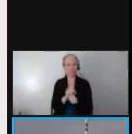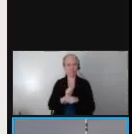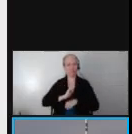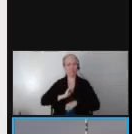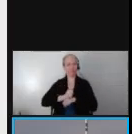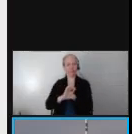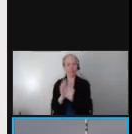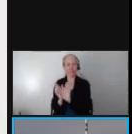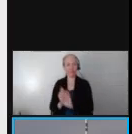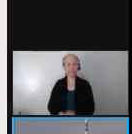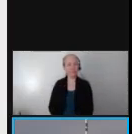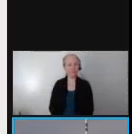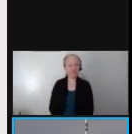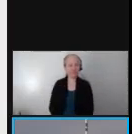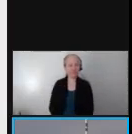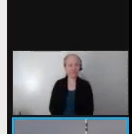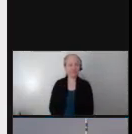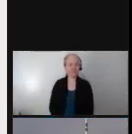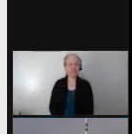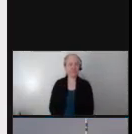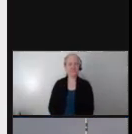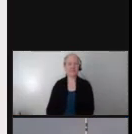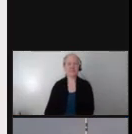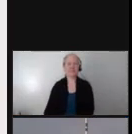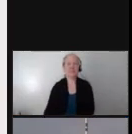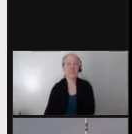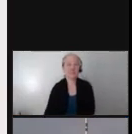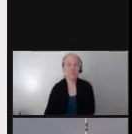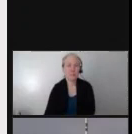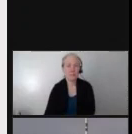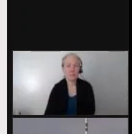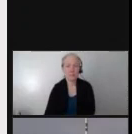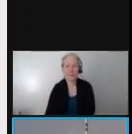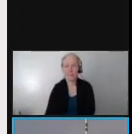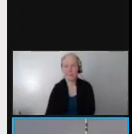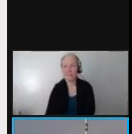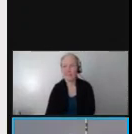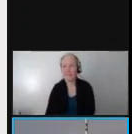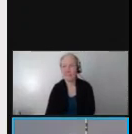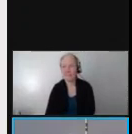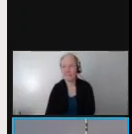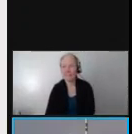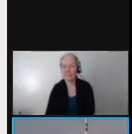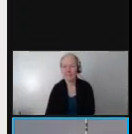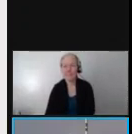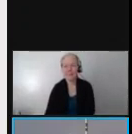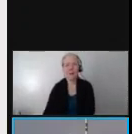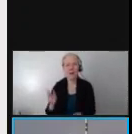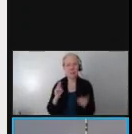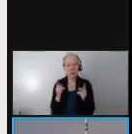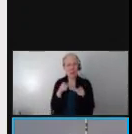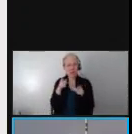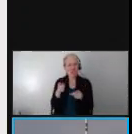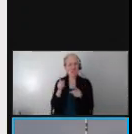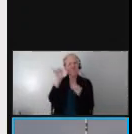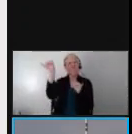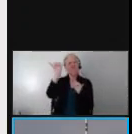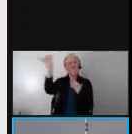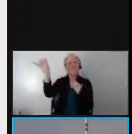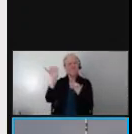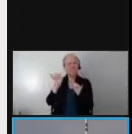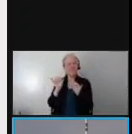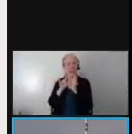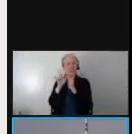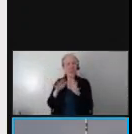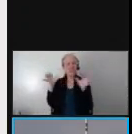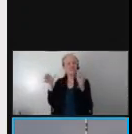So topics we discuss around the dinner table, and when I mean around the dinner table, I mean floating around the dinner table on ISS. This picture on the left